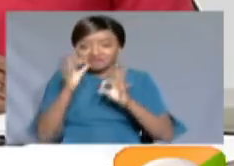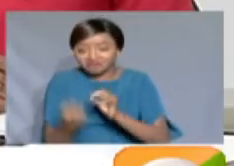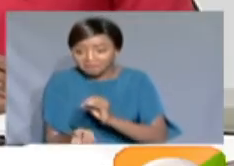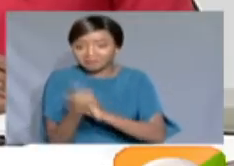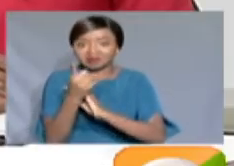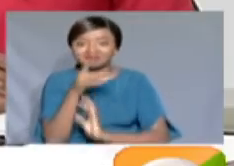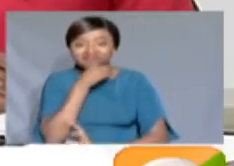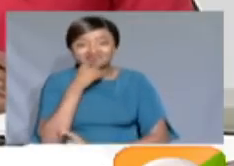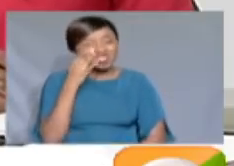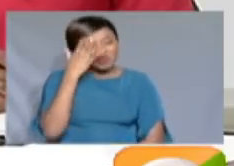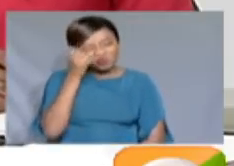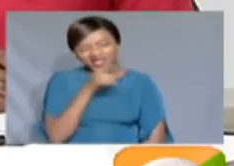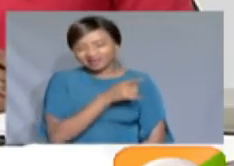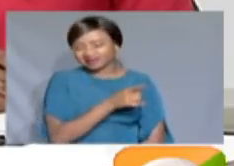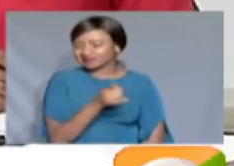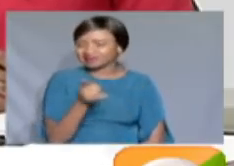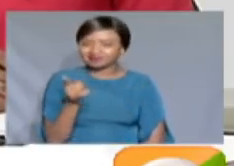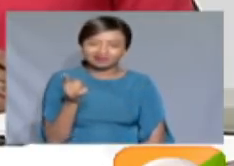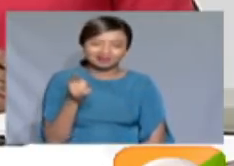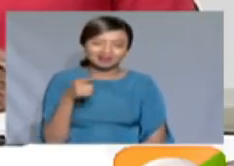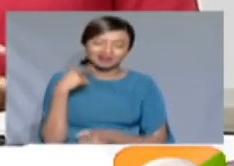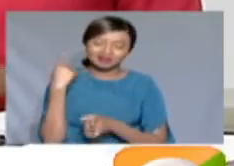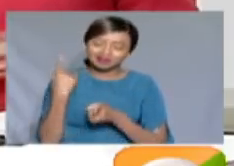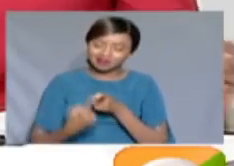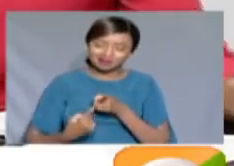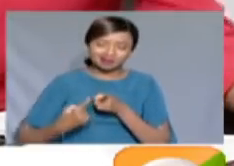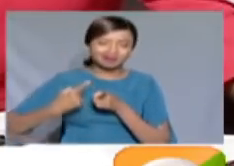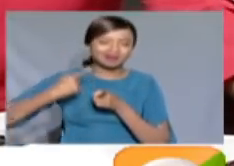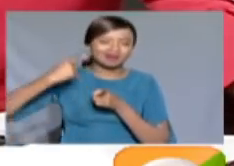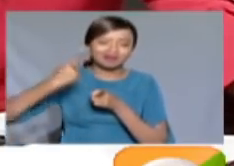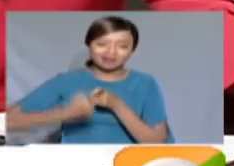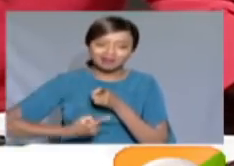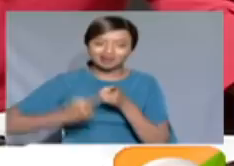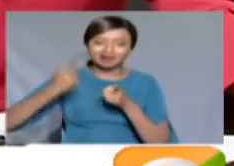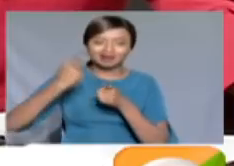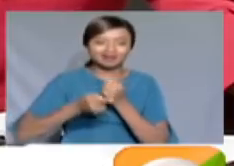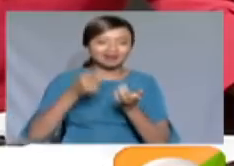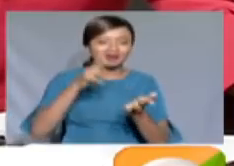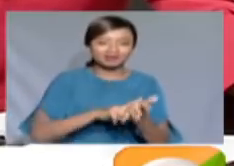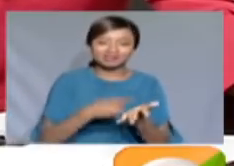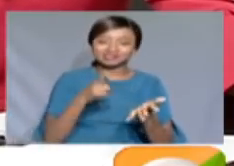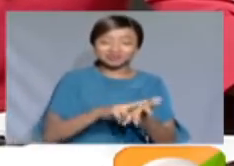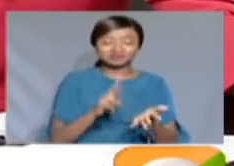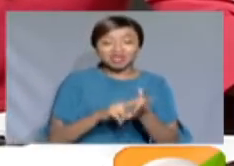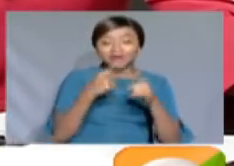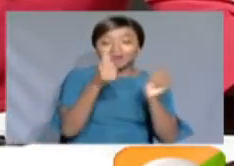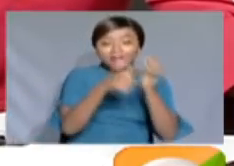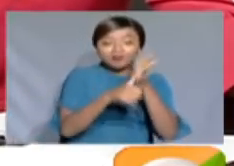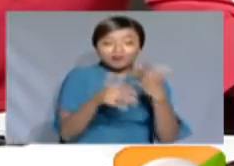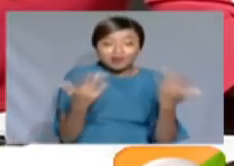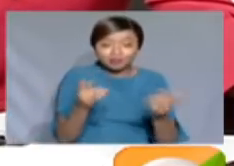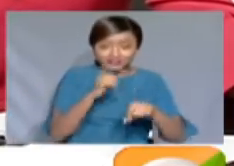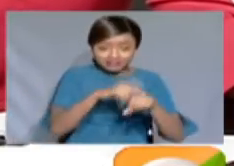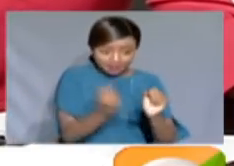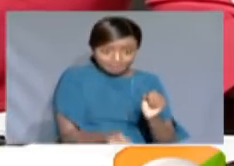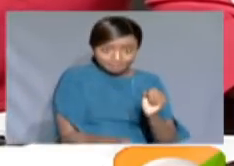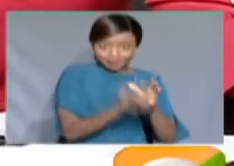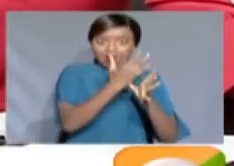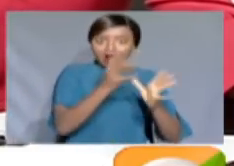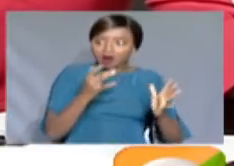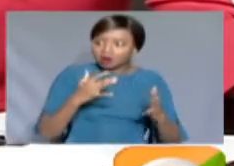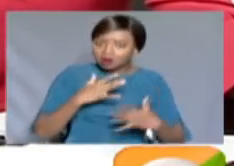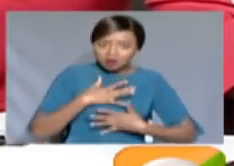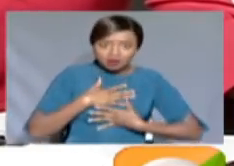because this is an annual ritual. The only tragedy is that every time it happens, we act surprised,